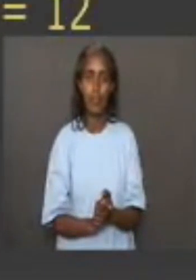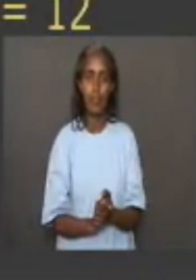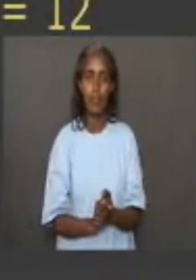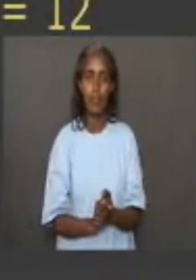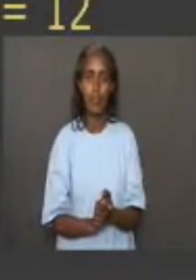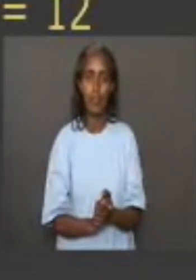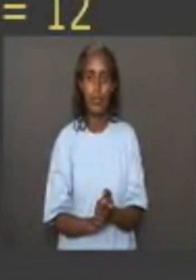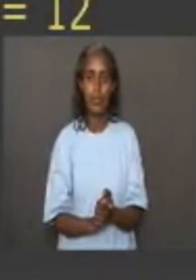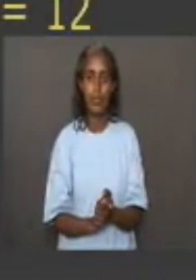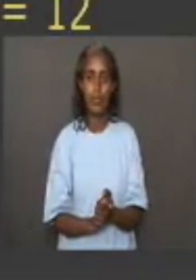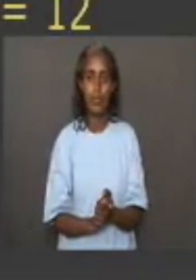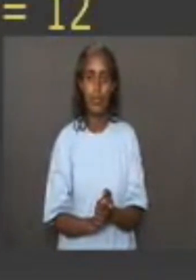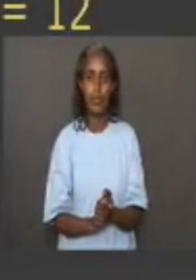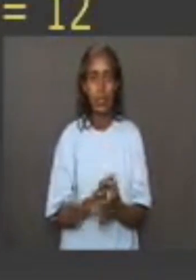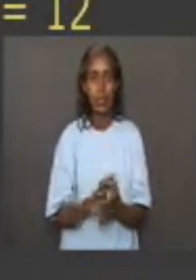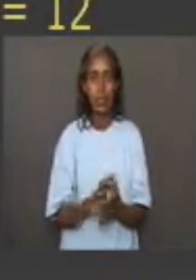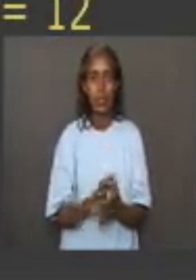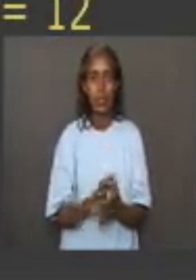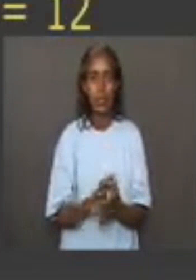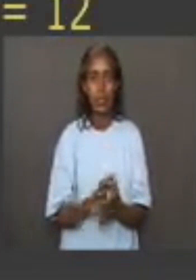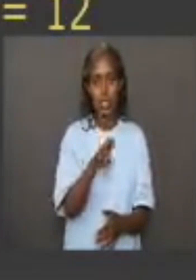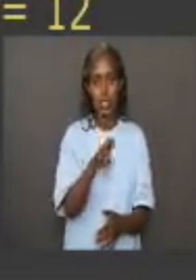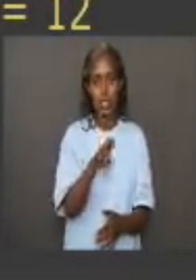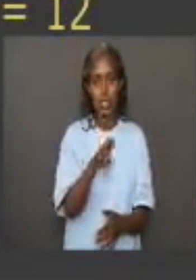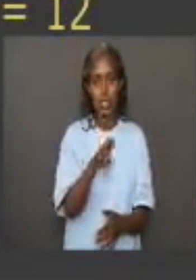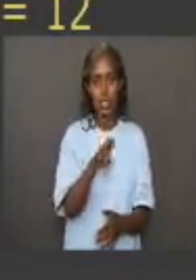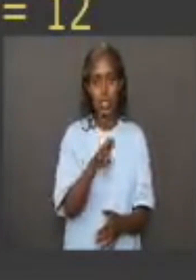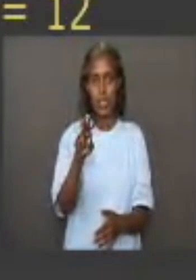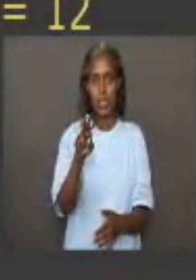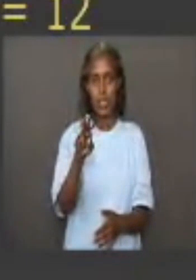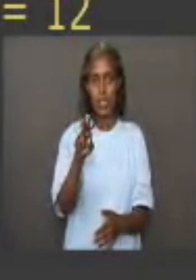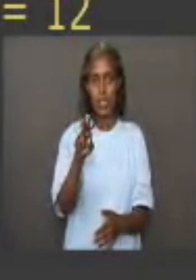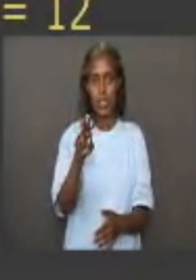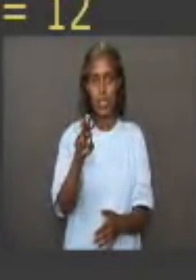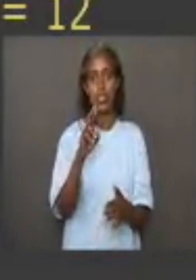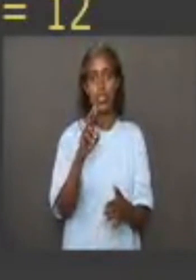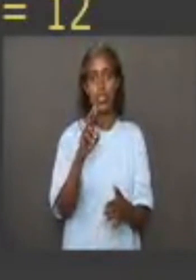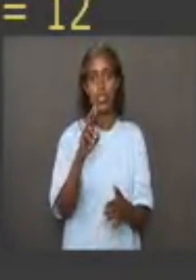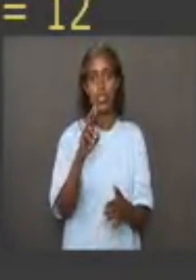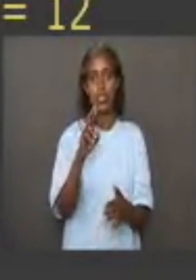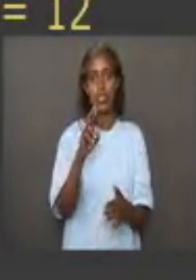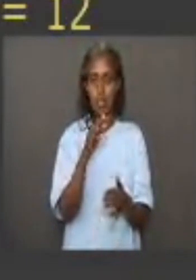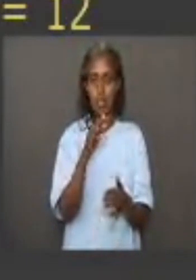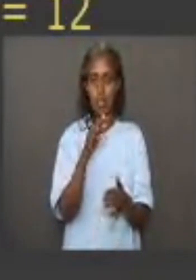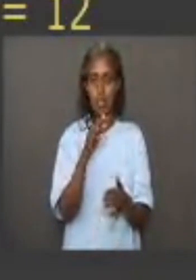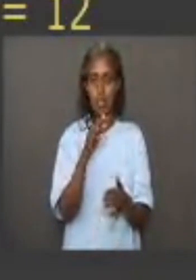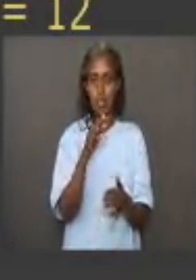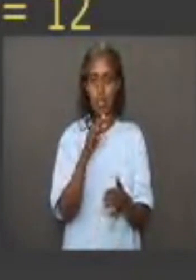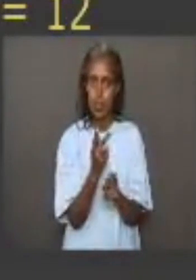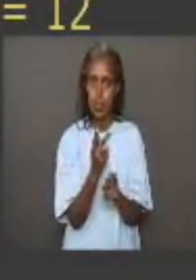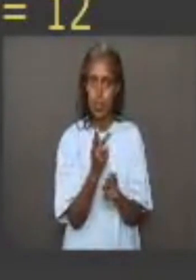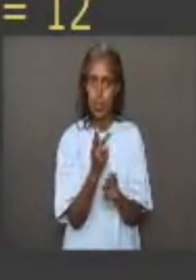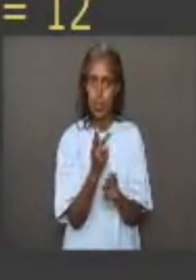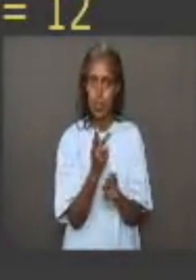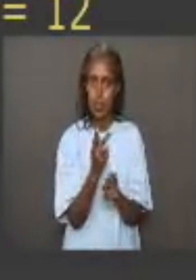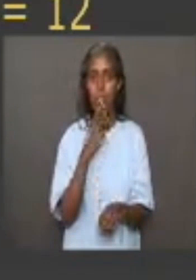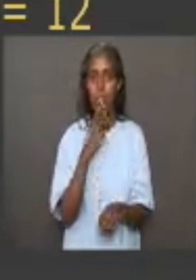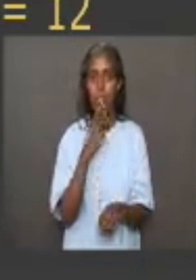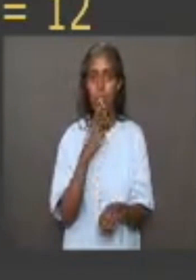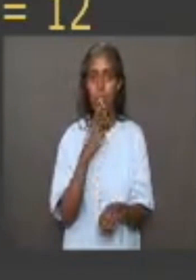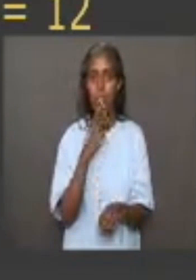Since our radicals behave as we expect real